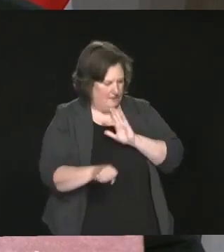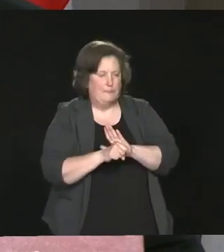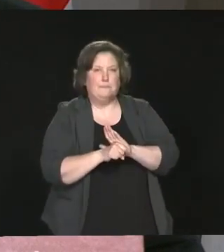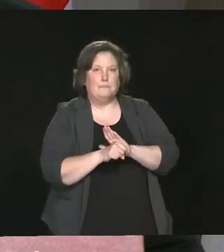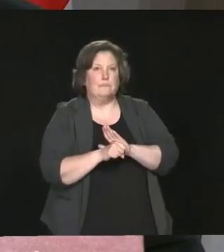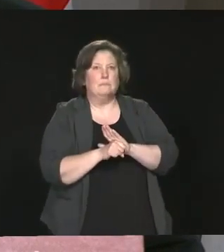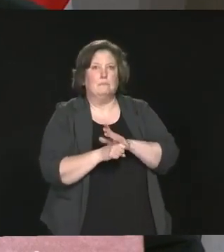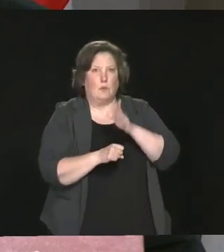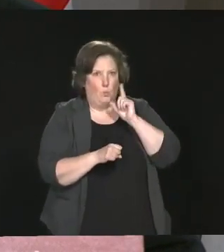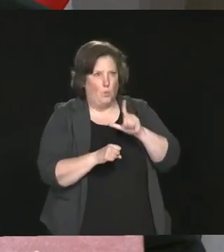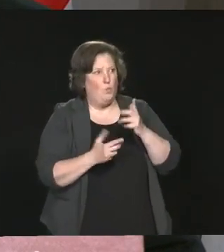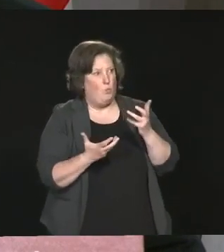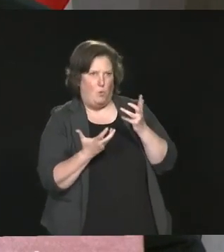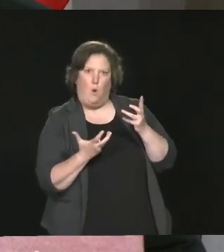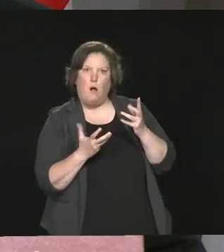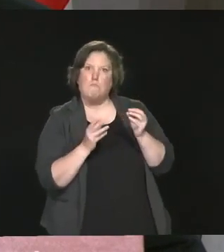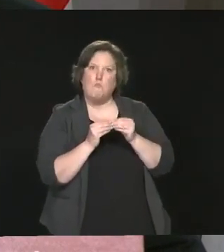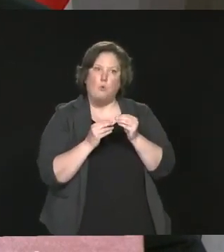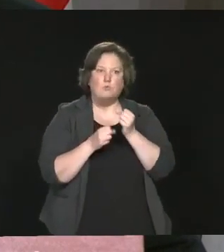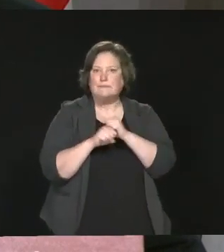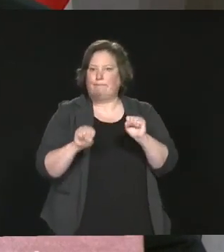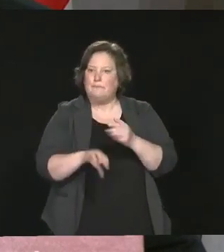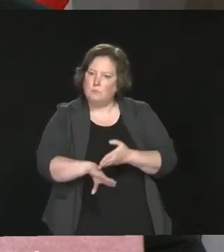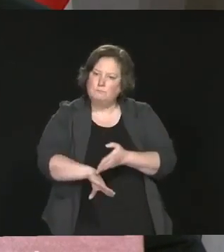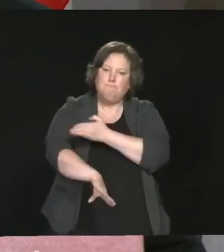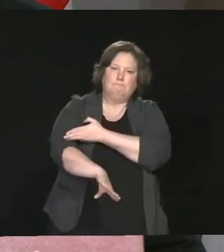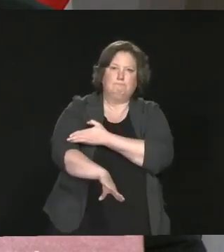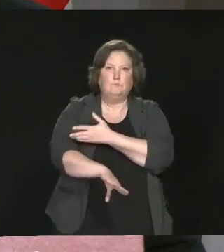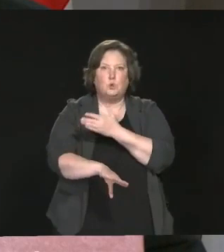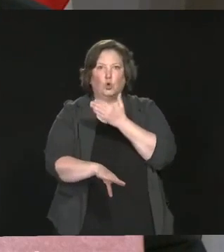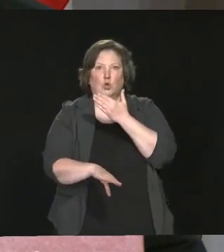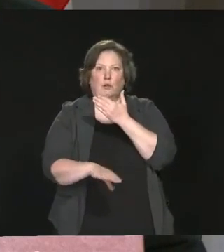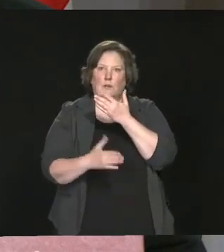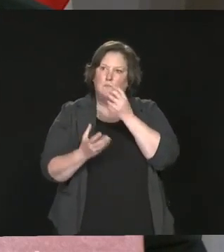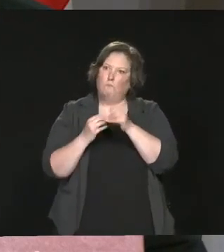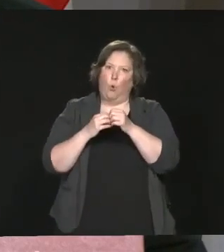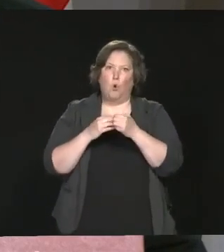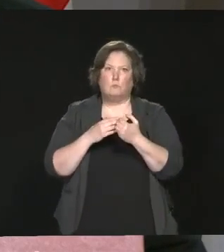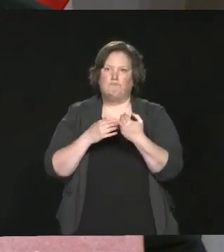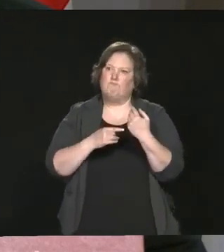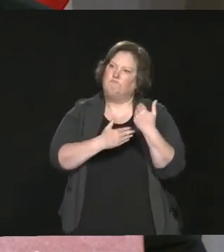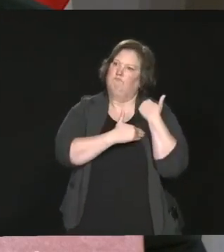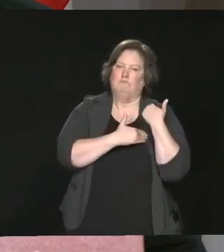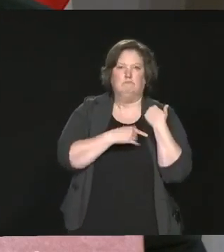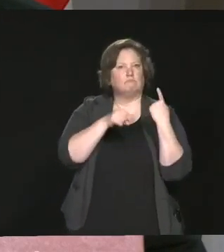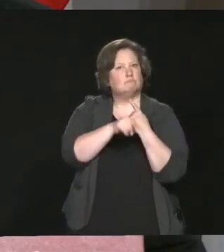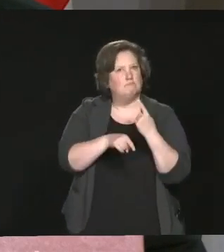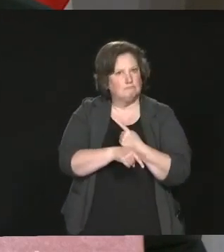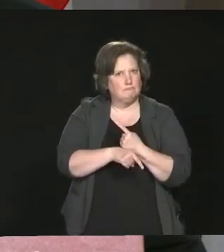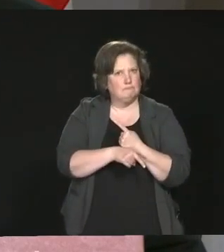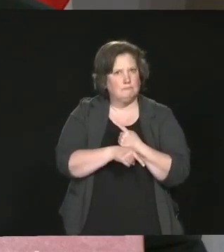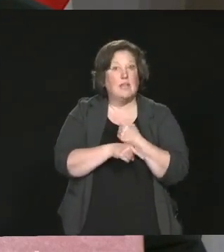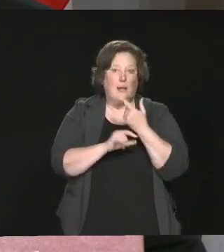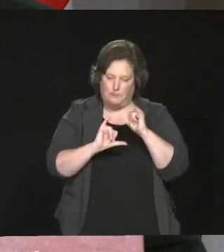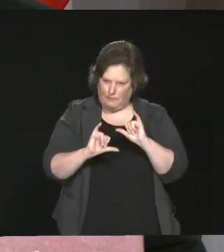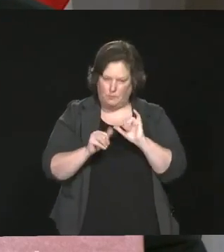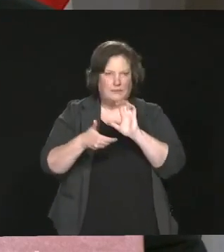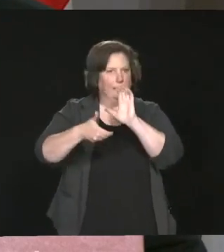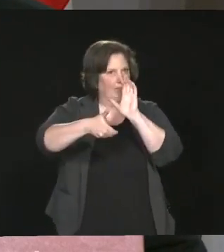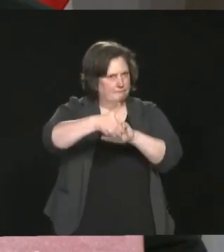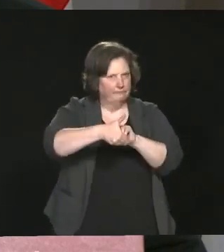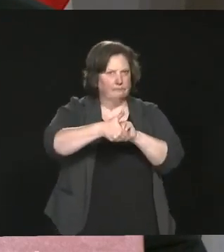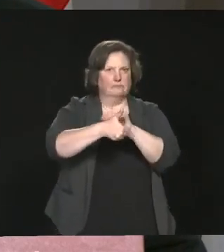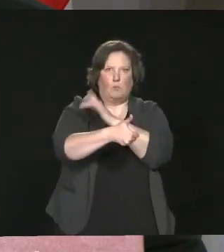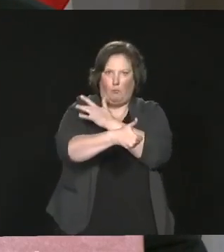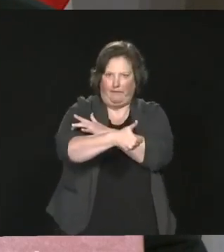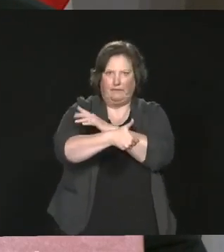more accountable environment in the communities that we serve. And at the same time, we'll work closely with the provinces and territories and municipalities